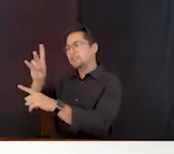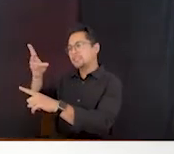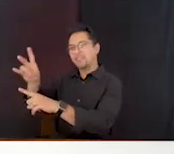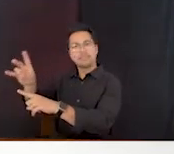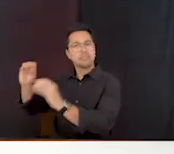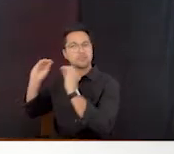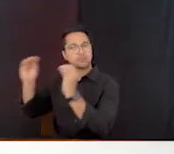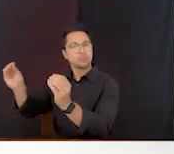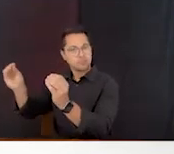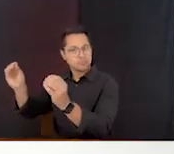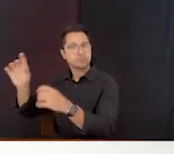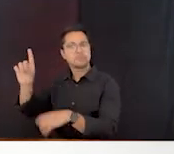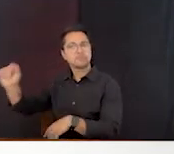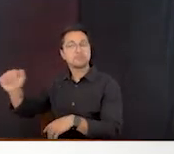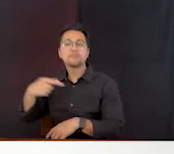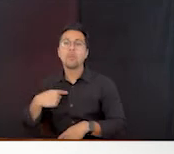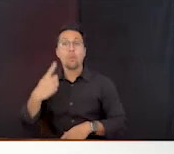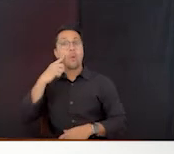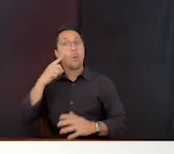data restrictions.